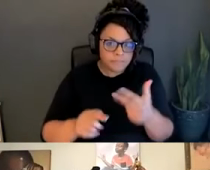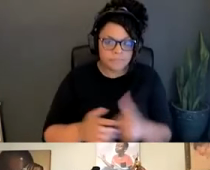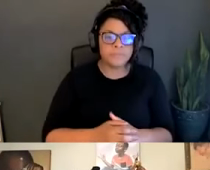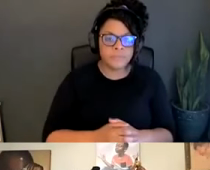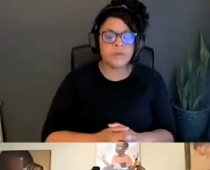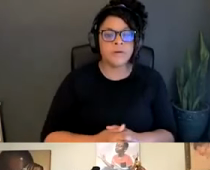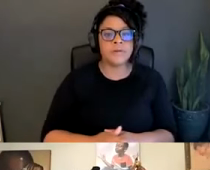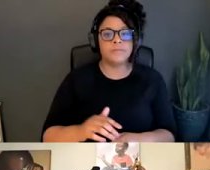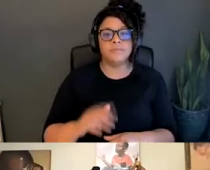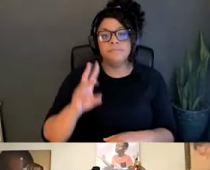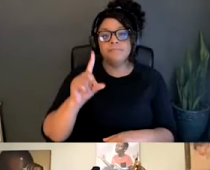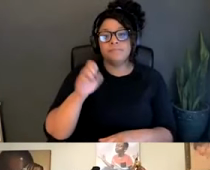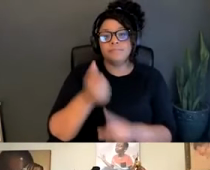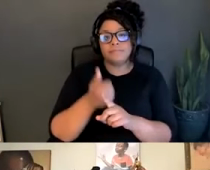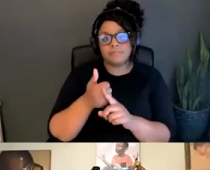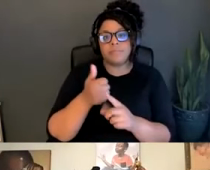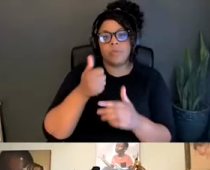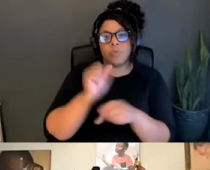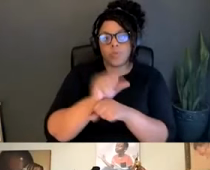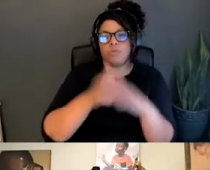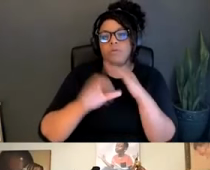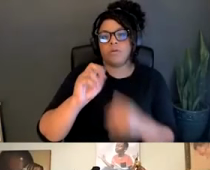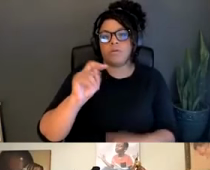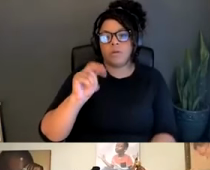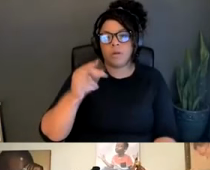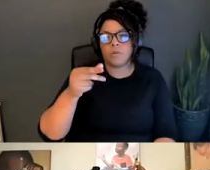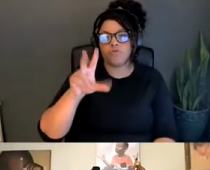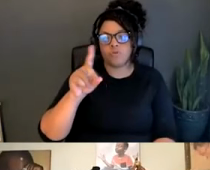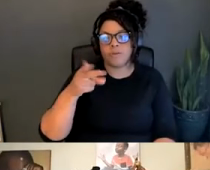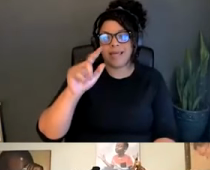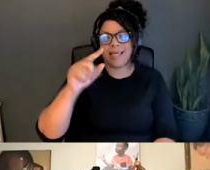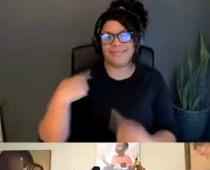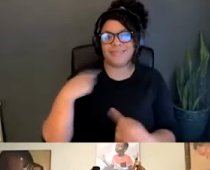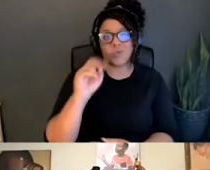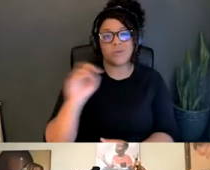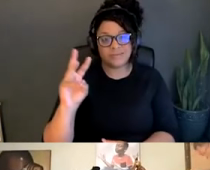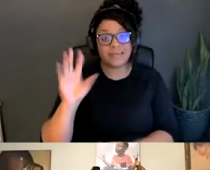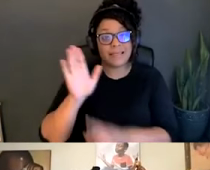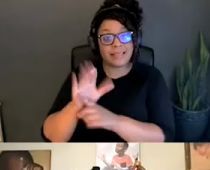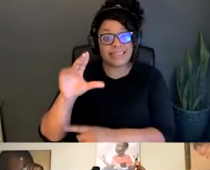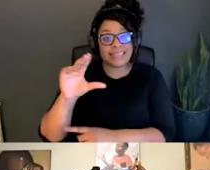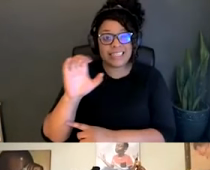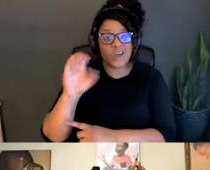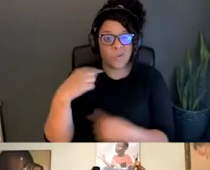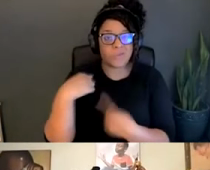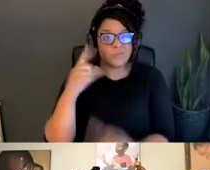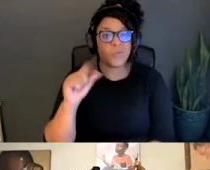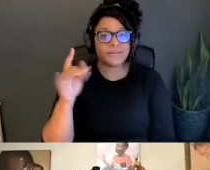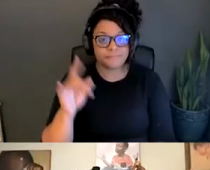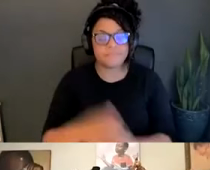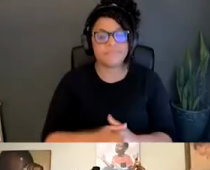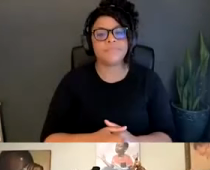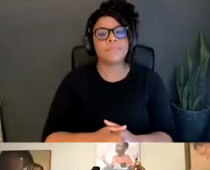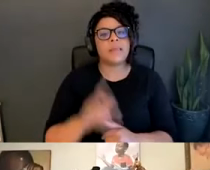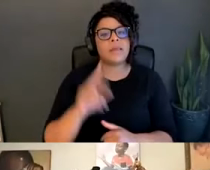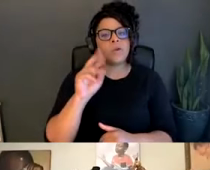Wade has served at Common Ground Health since 2006 and has been our CEO since 2018. Norwood has pushed